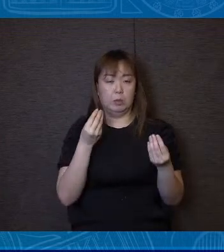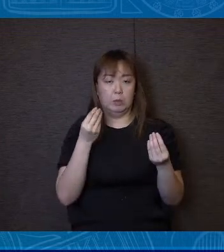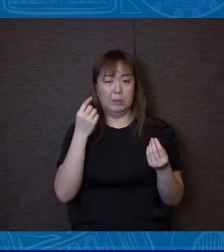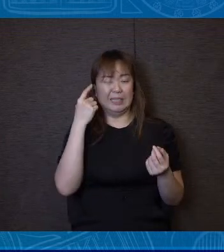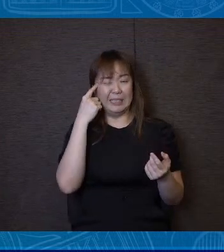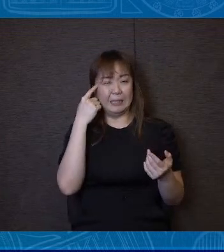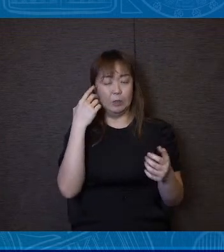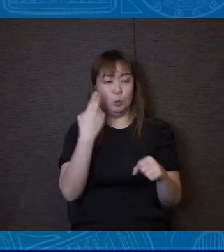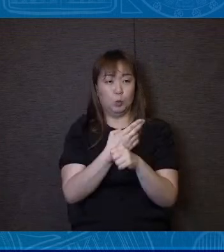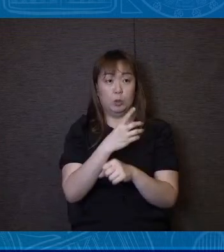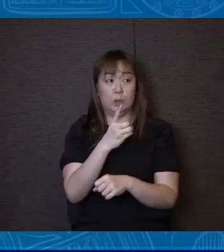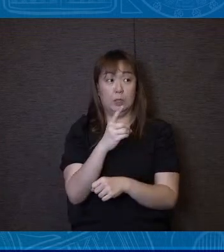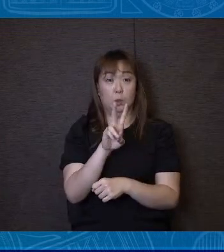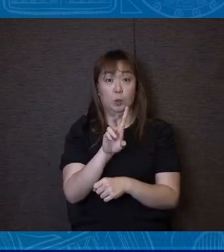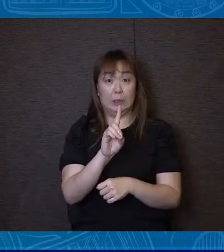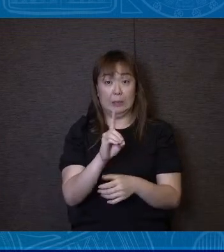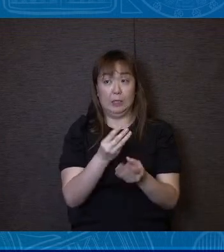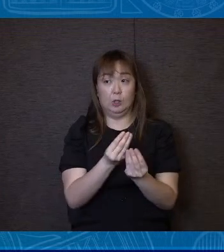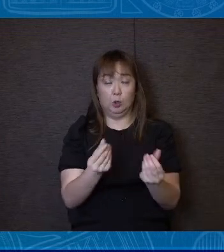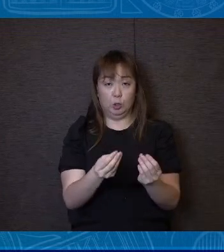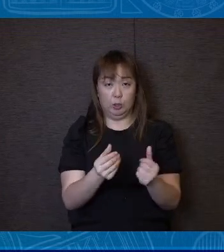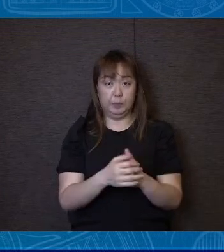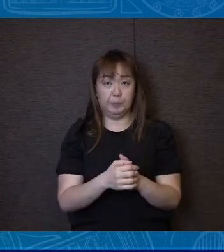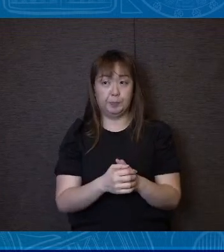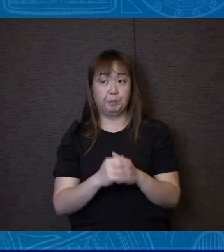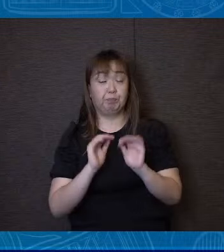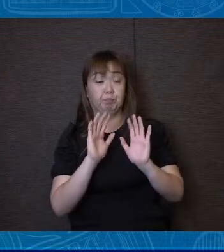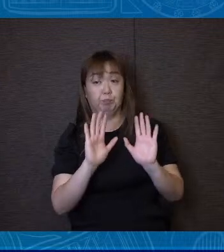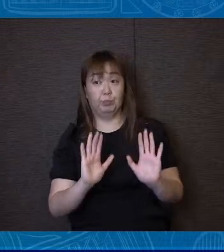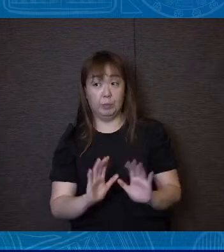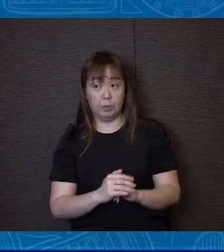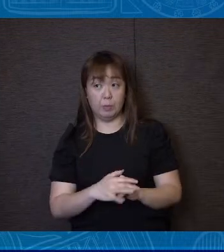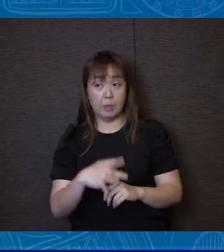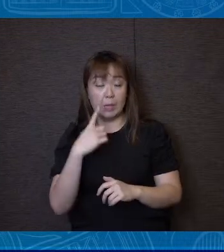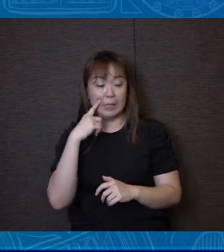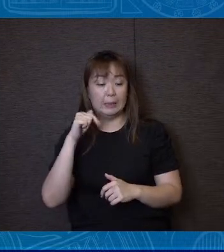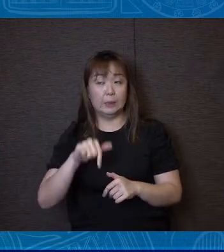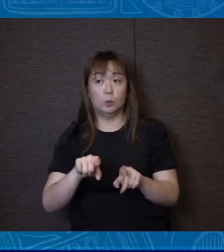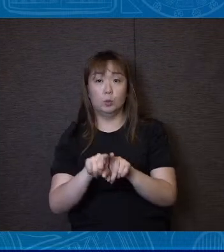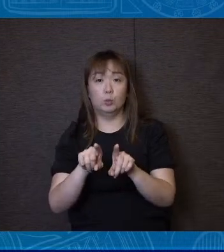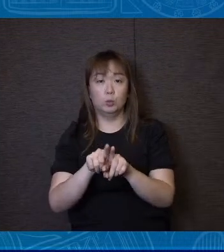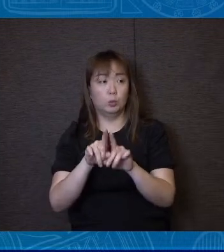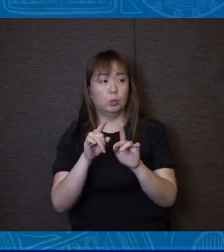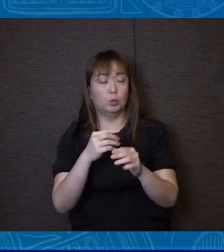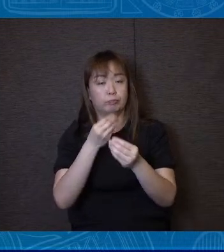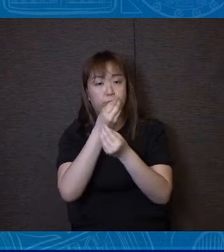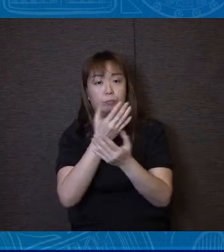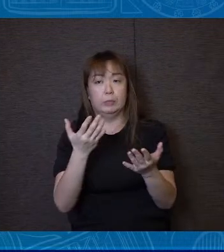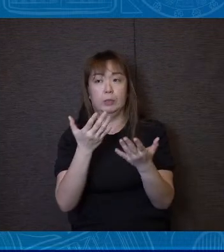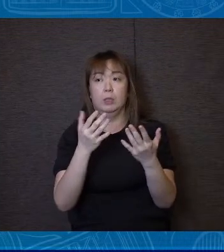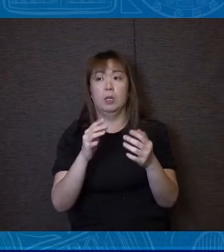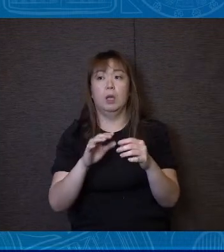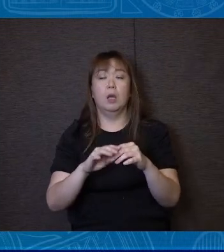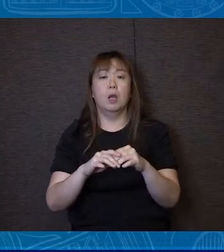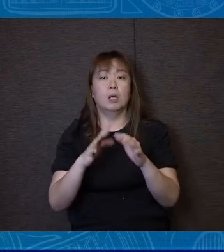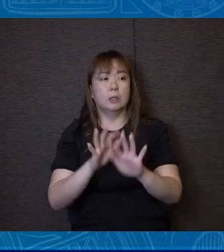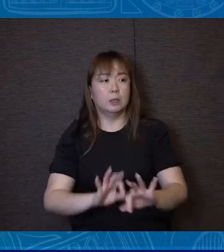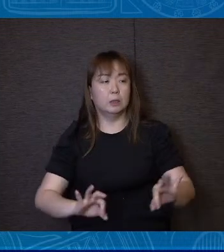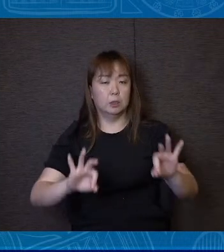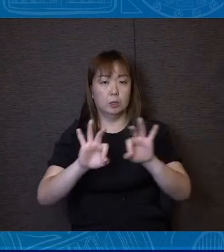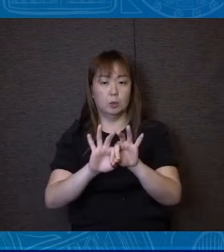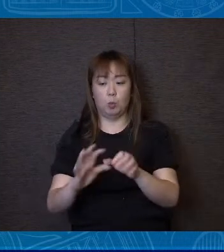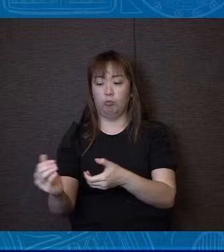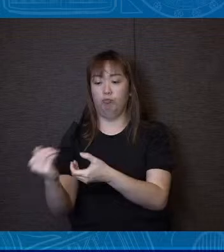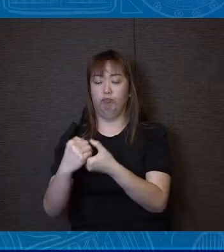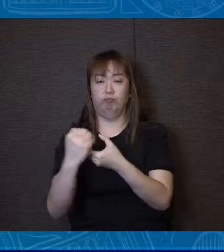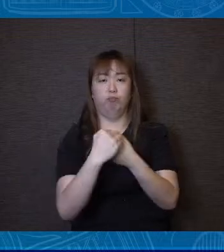solutions. That's great. And I think this just also highlights the importance of all these different stakeholders and